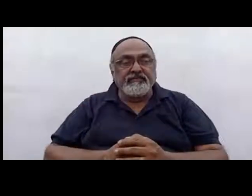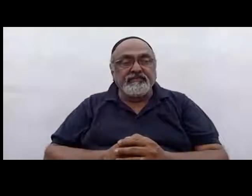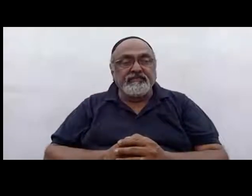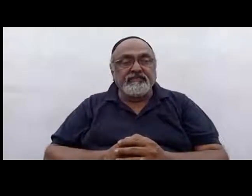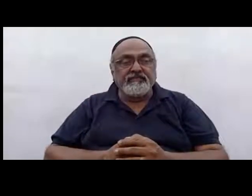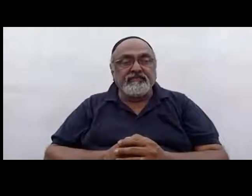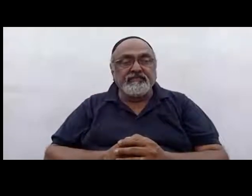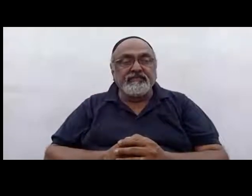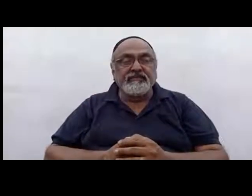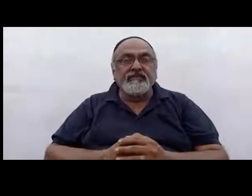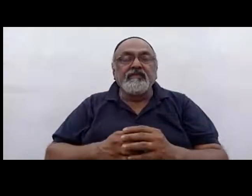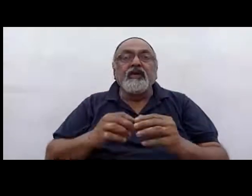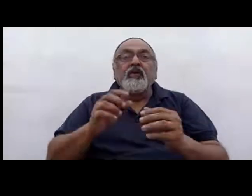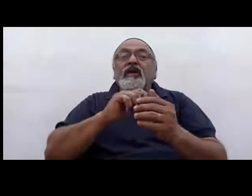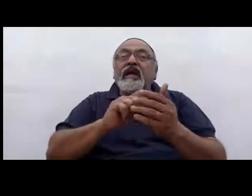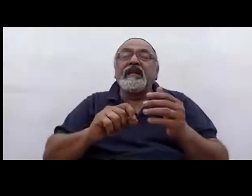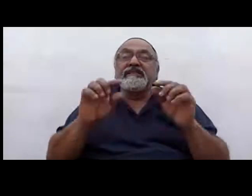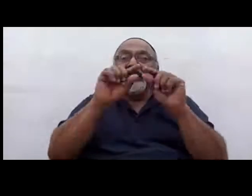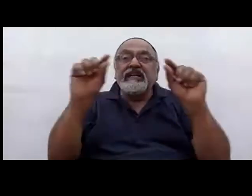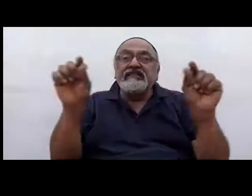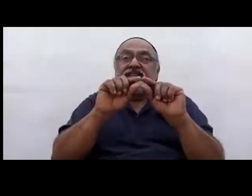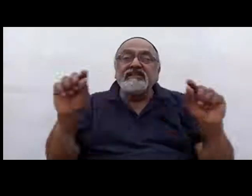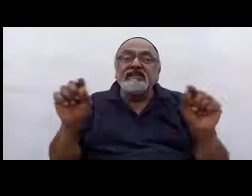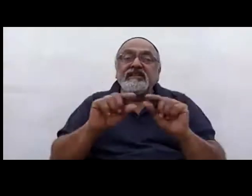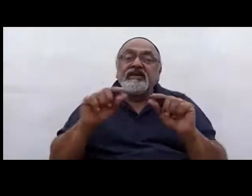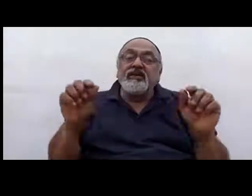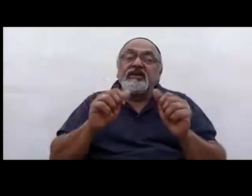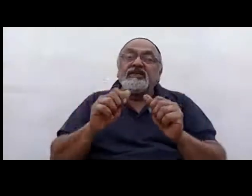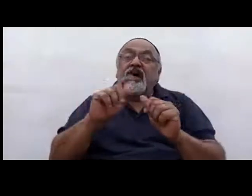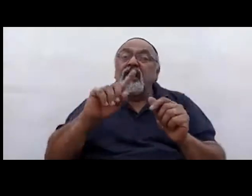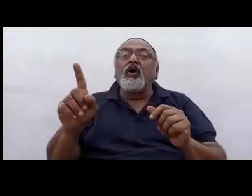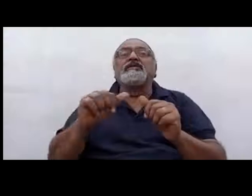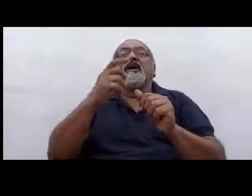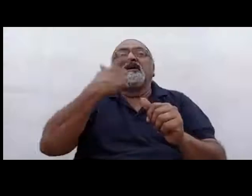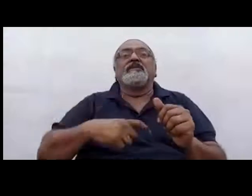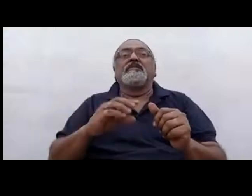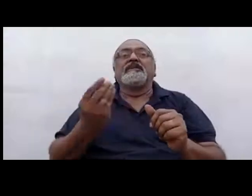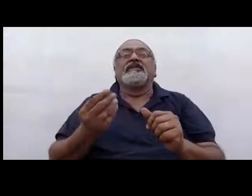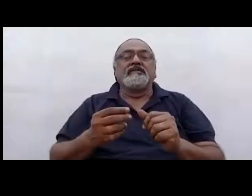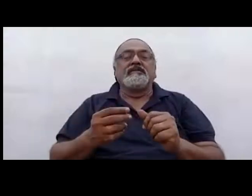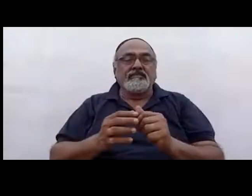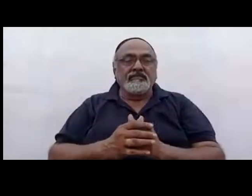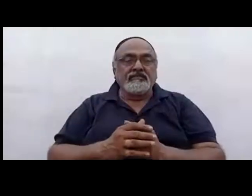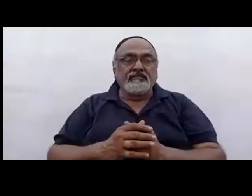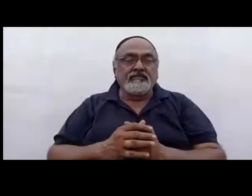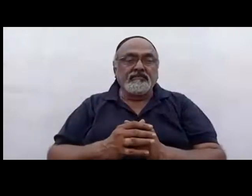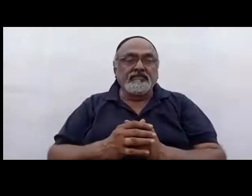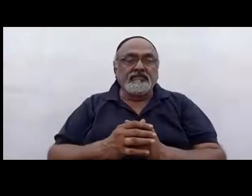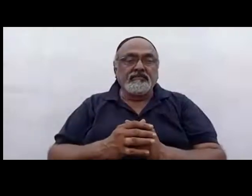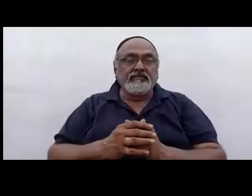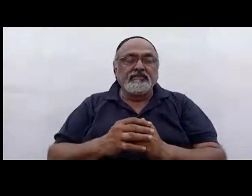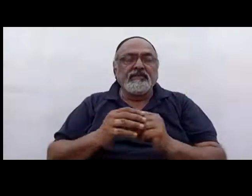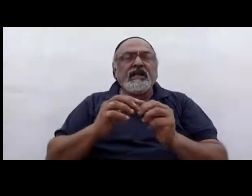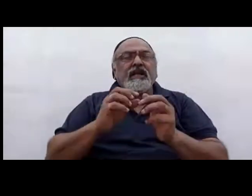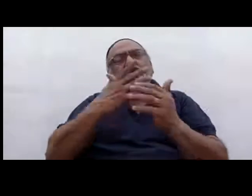can frame sentences while writing an abstract. So next, usually the research papers, wherever you're submitting to,